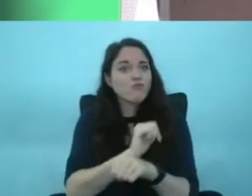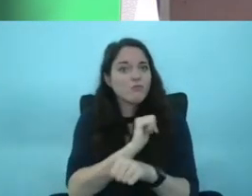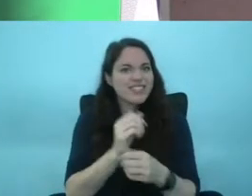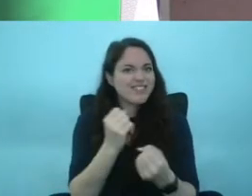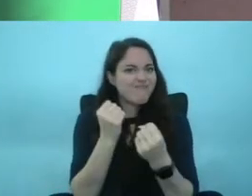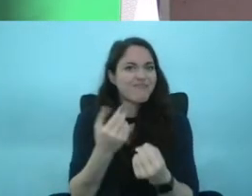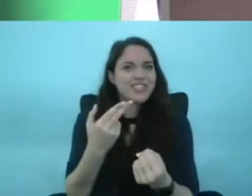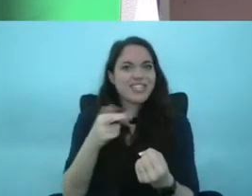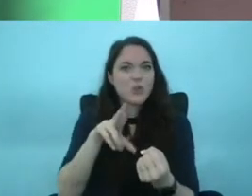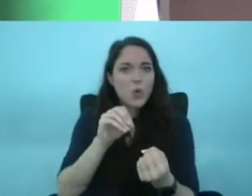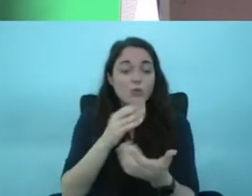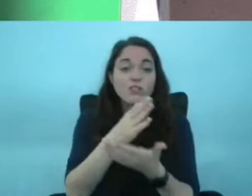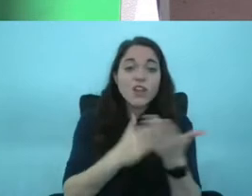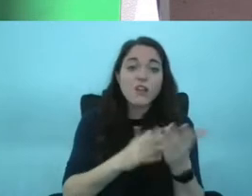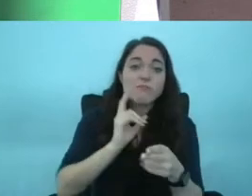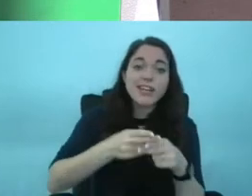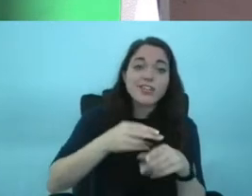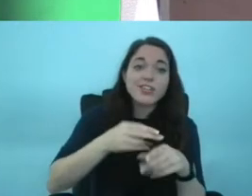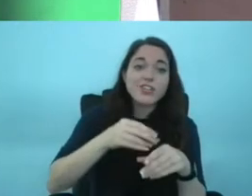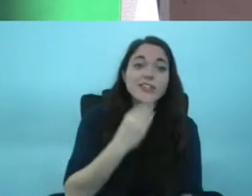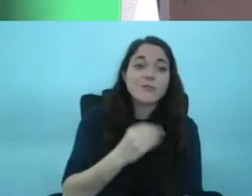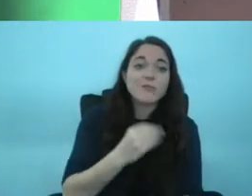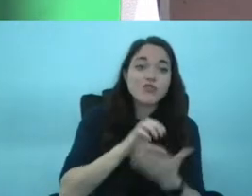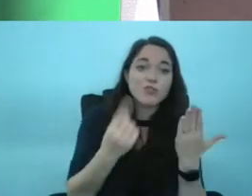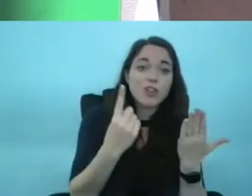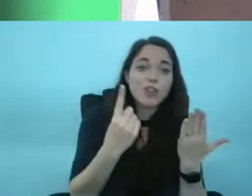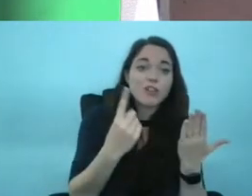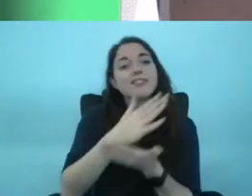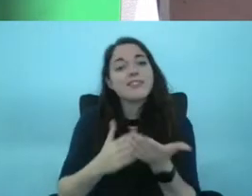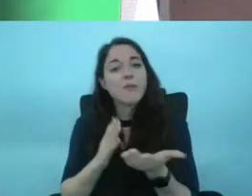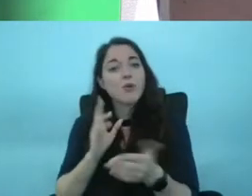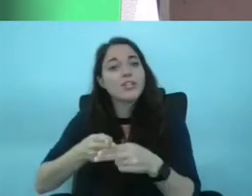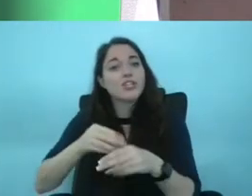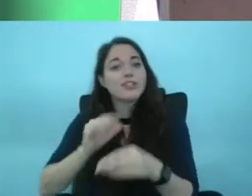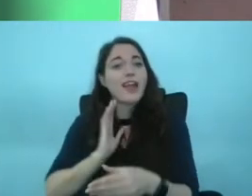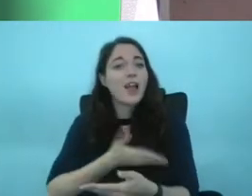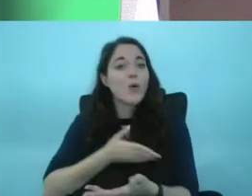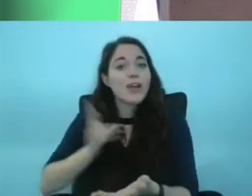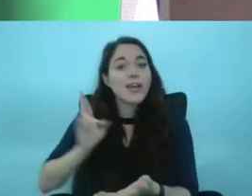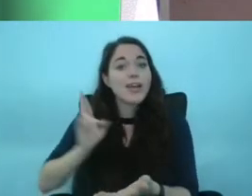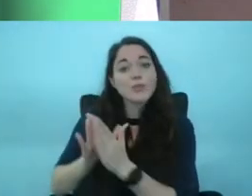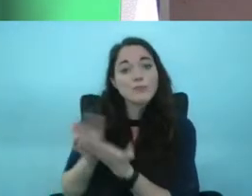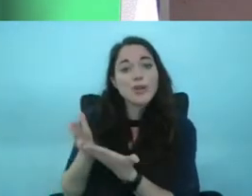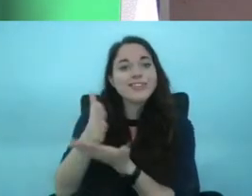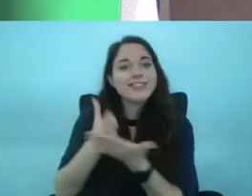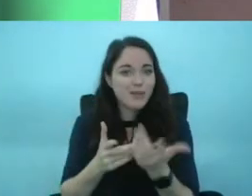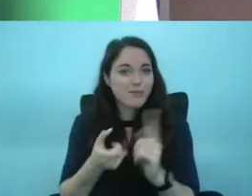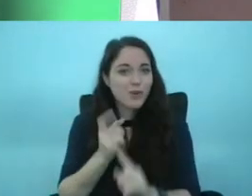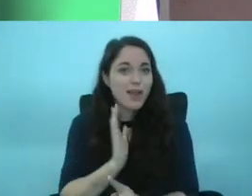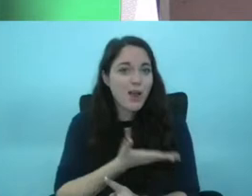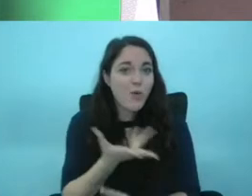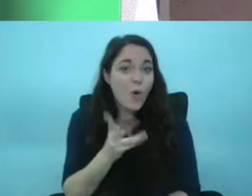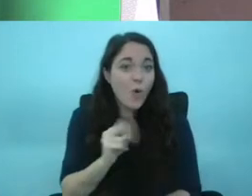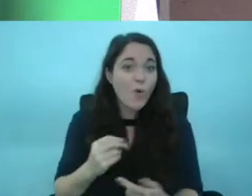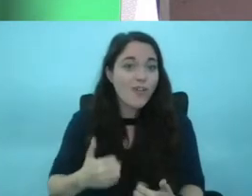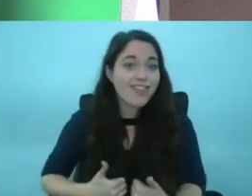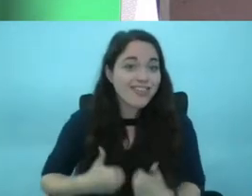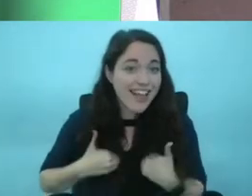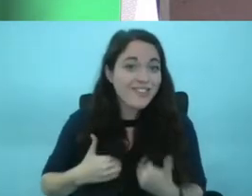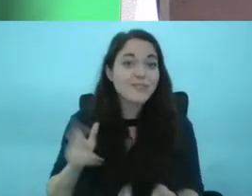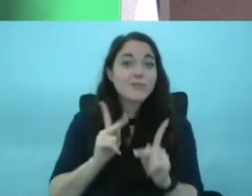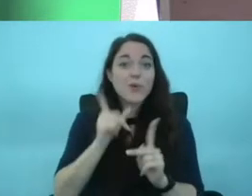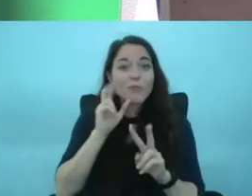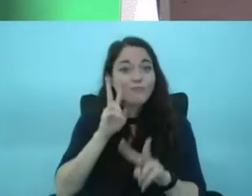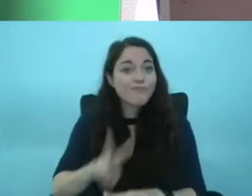chapter 11, some are mentioned in our own history books, and some are from our own lives. Biblical